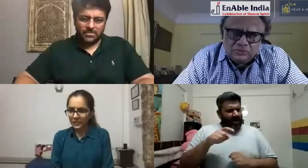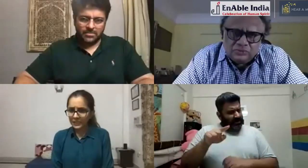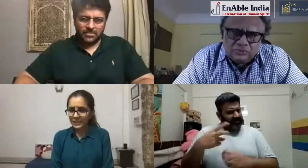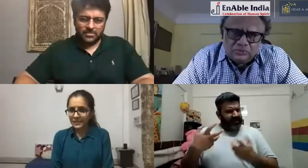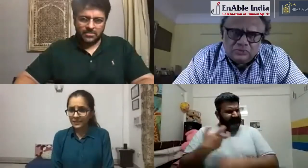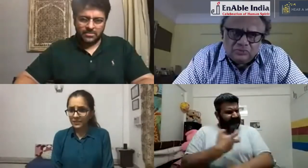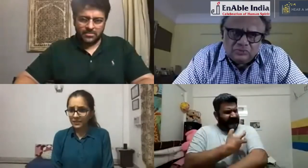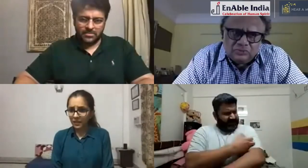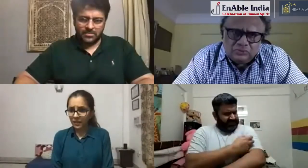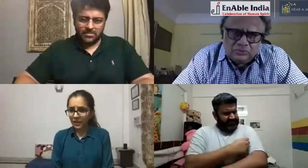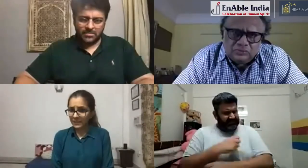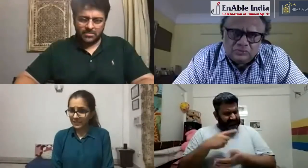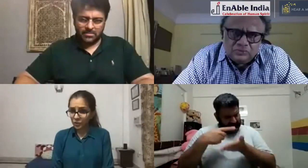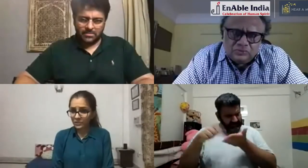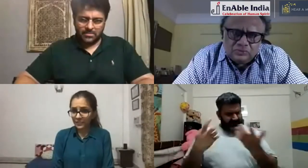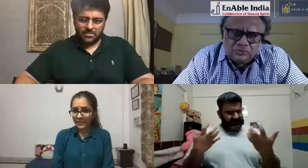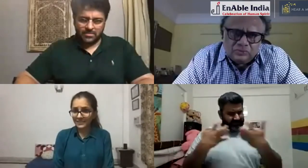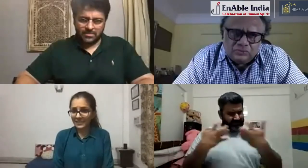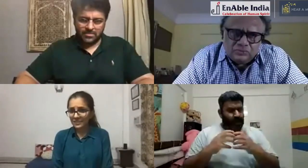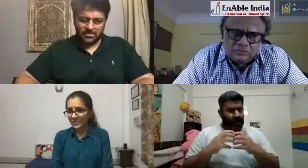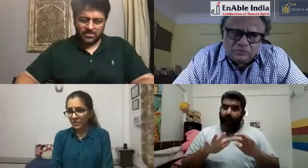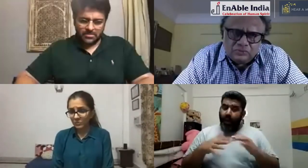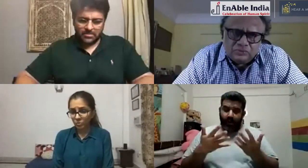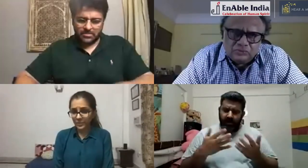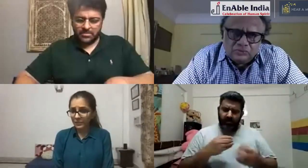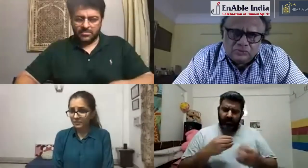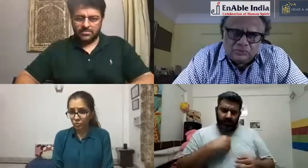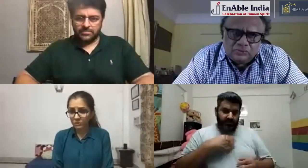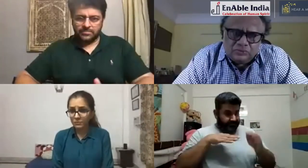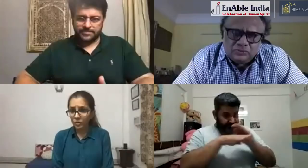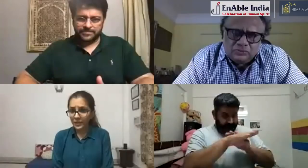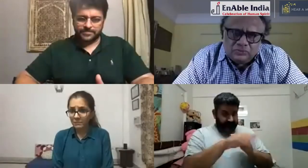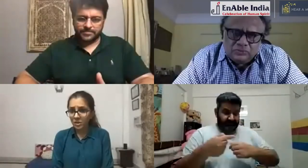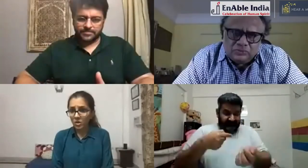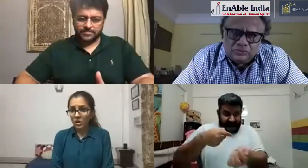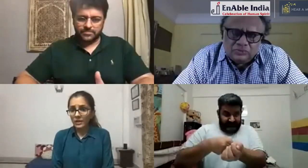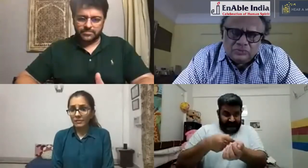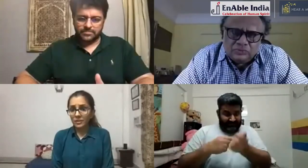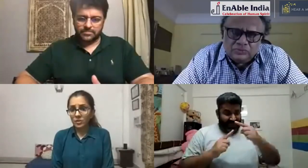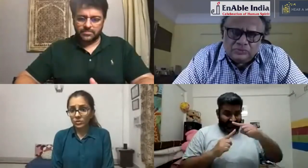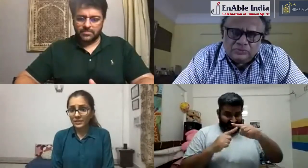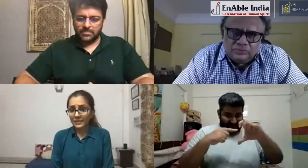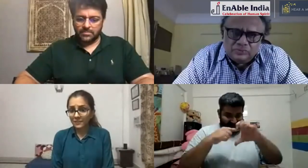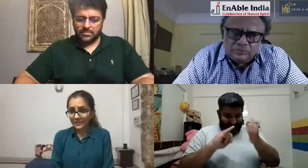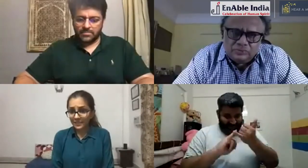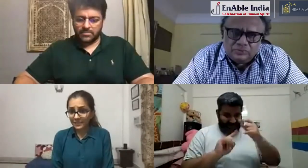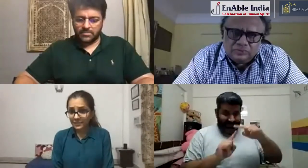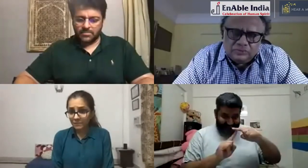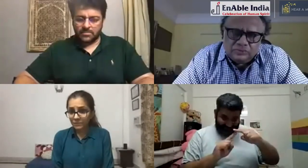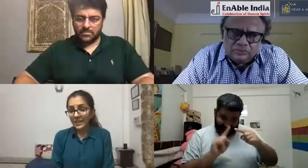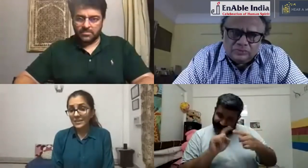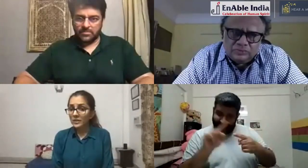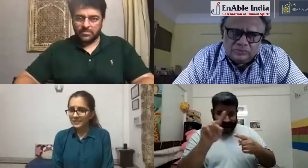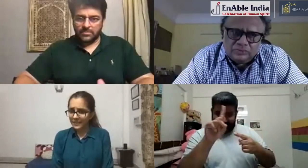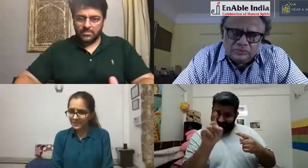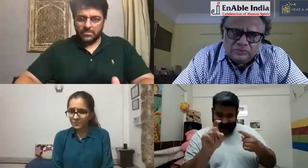So I mean, he should get vaccinated. Would it be suitable for him if he goes and gets vaccinated?